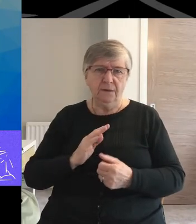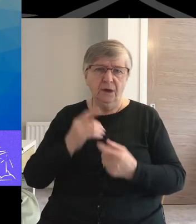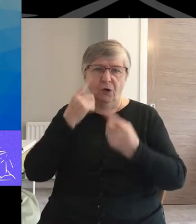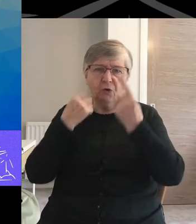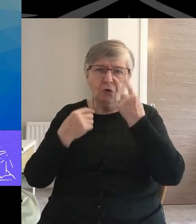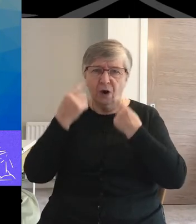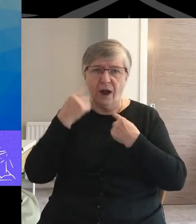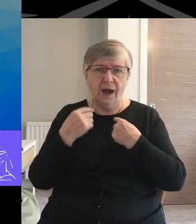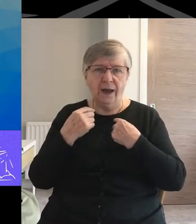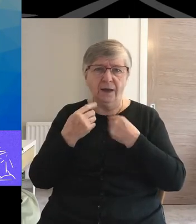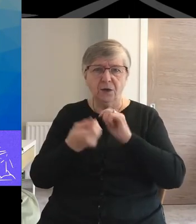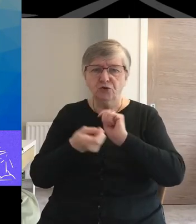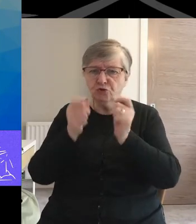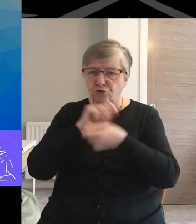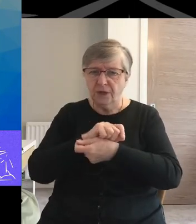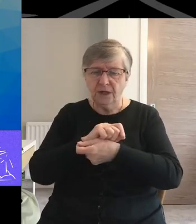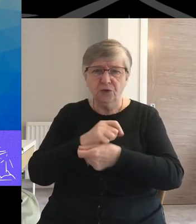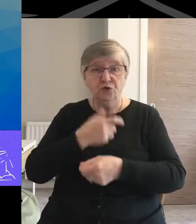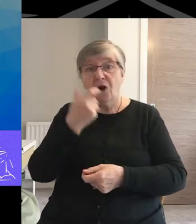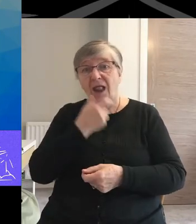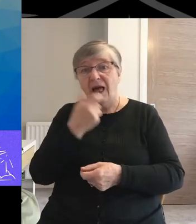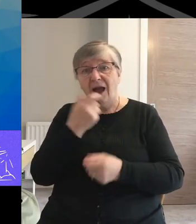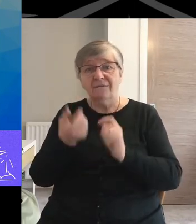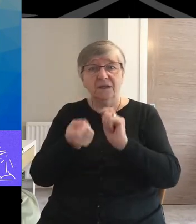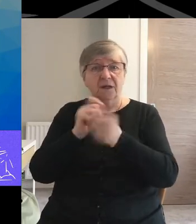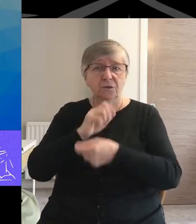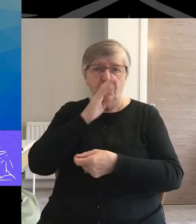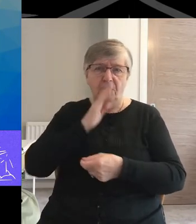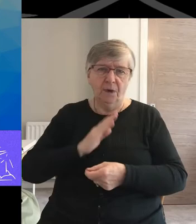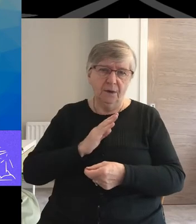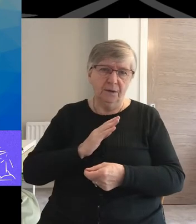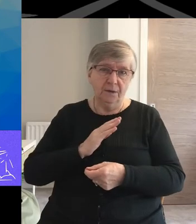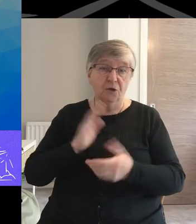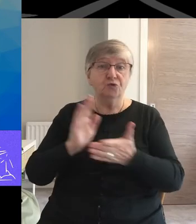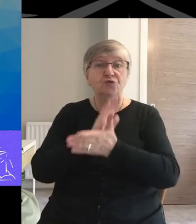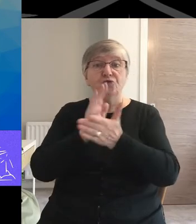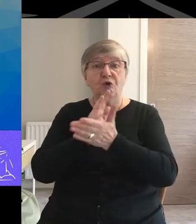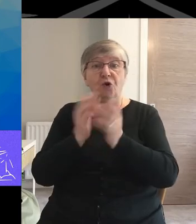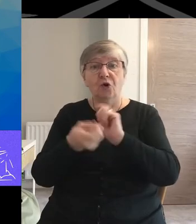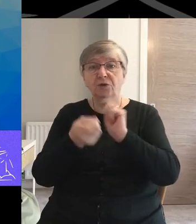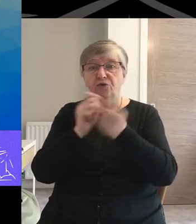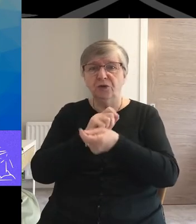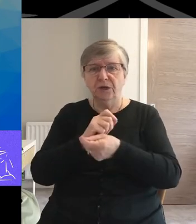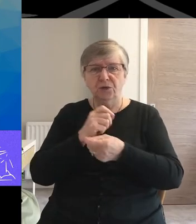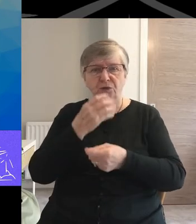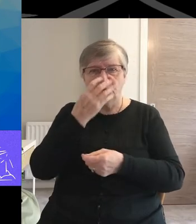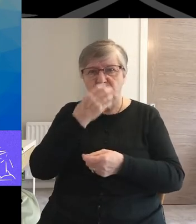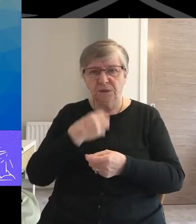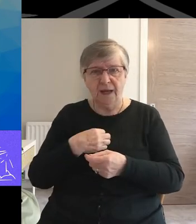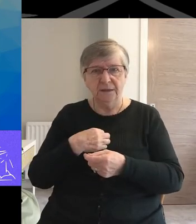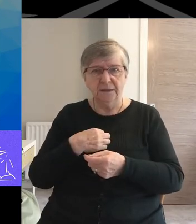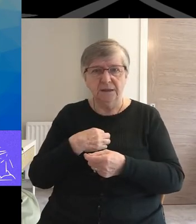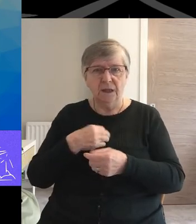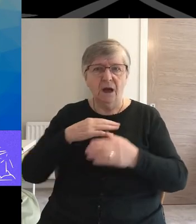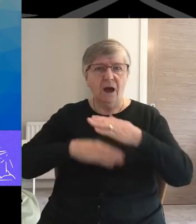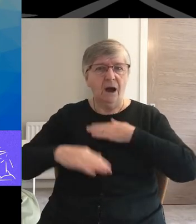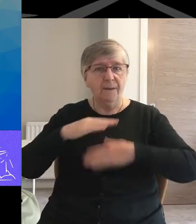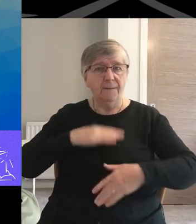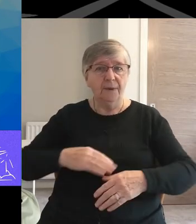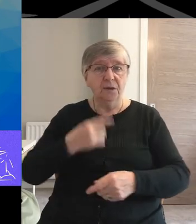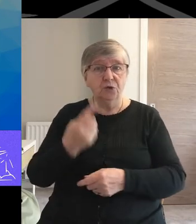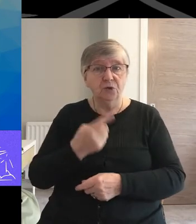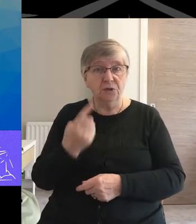wail. Change your laughter to mourning and your joy to gloom. Humble yourselves before the Lord, and